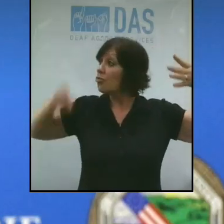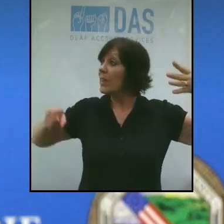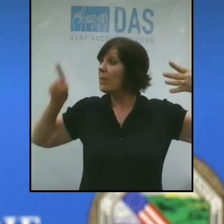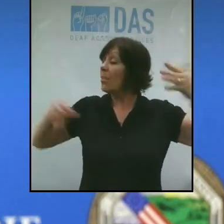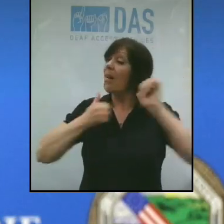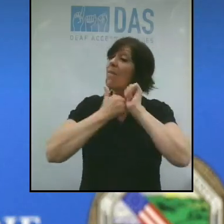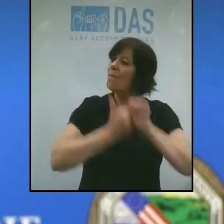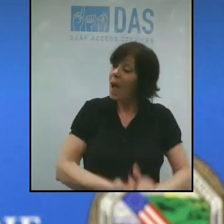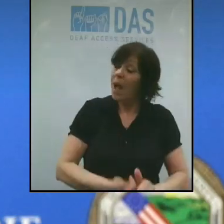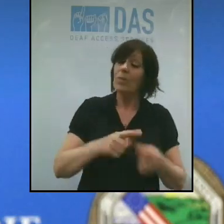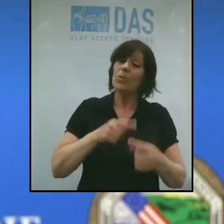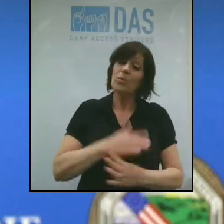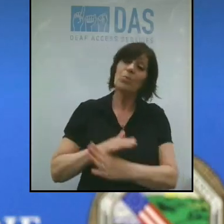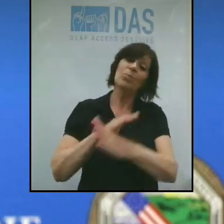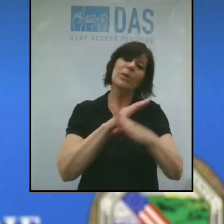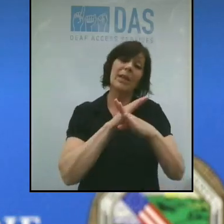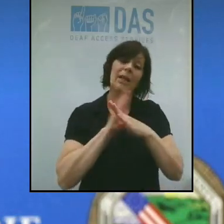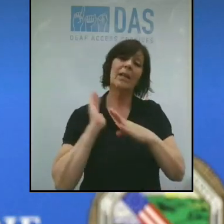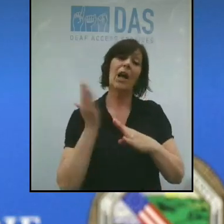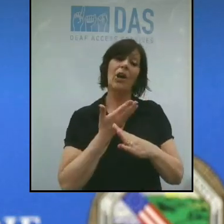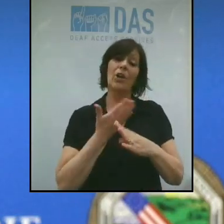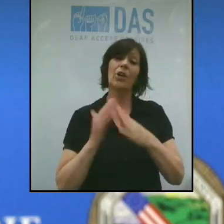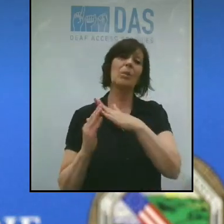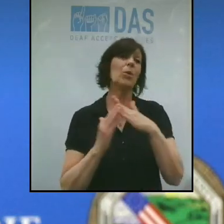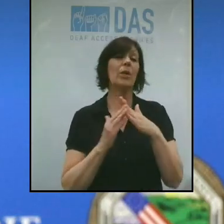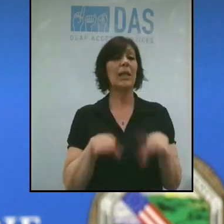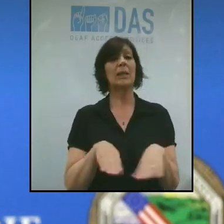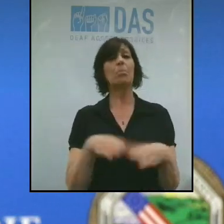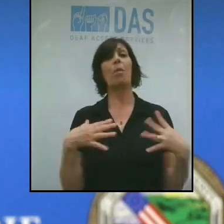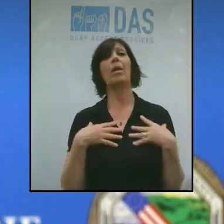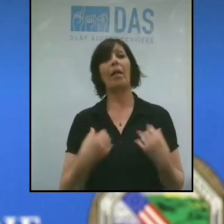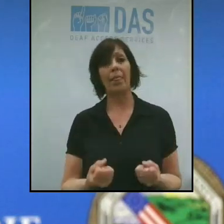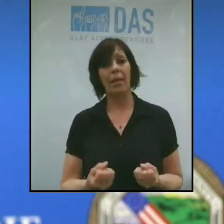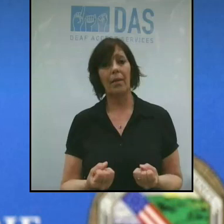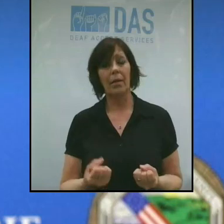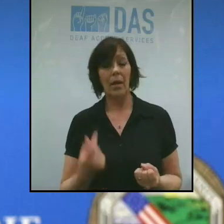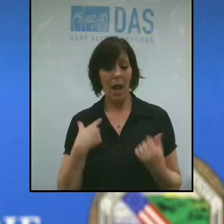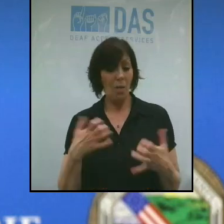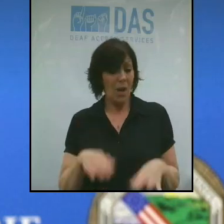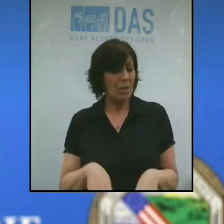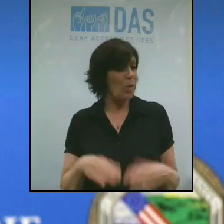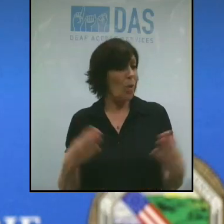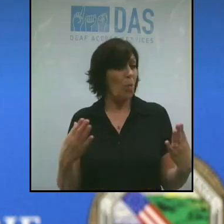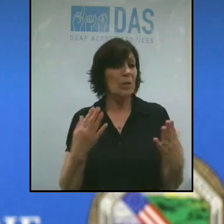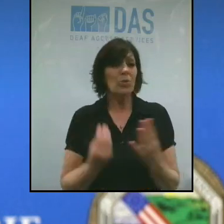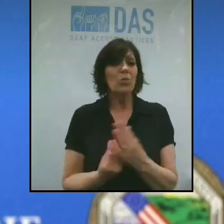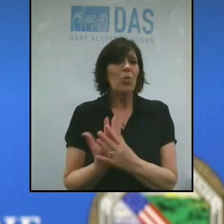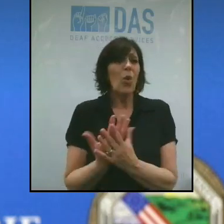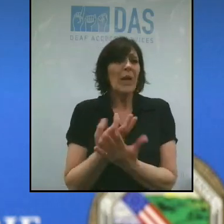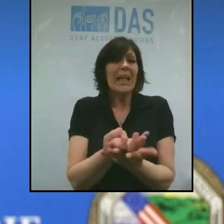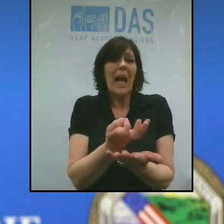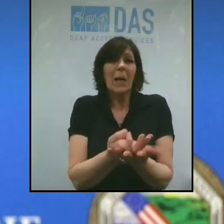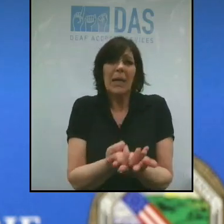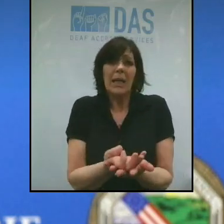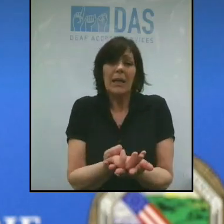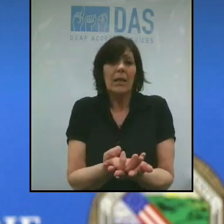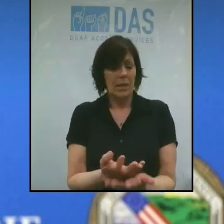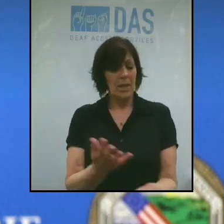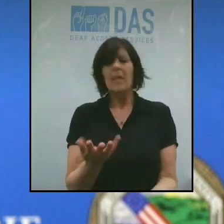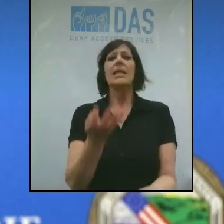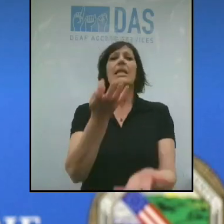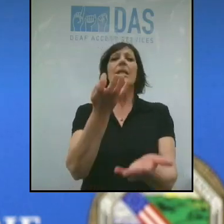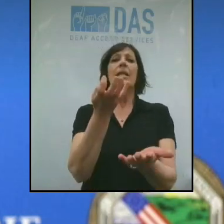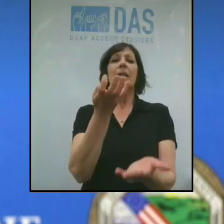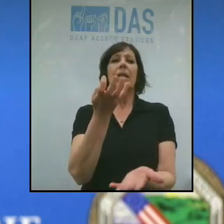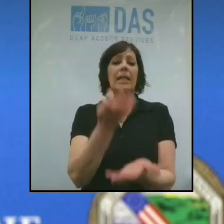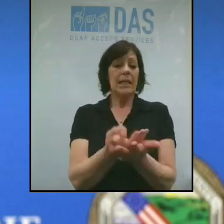right to protect our community, it's public health. I want to reopen to grow the economy. I mean, economies recover, people who